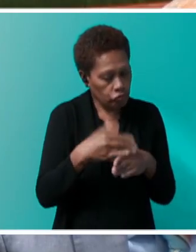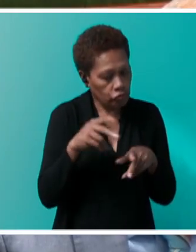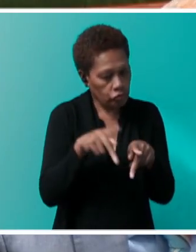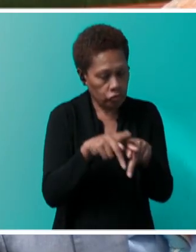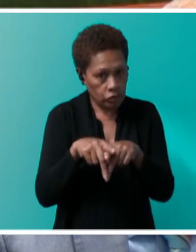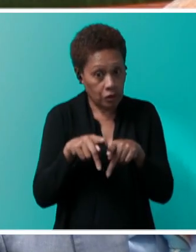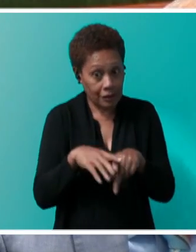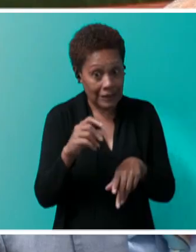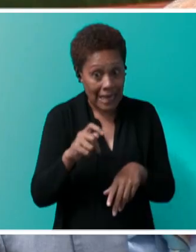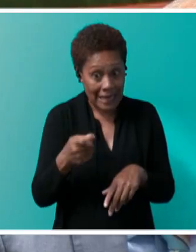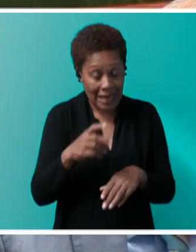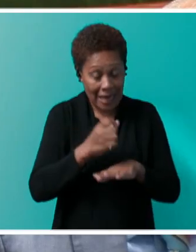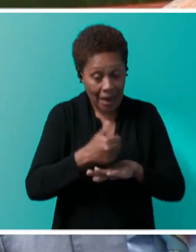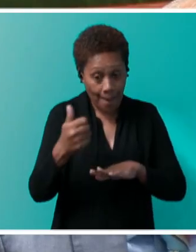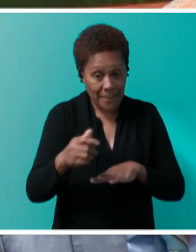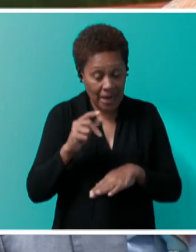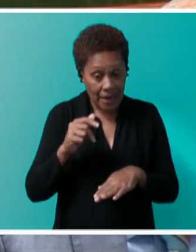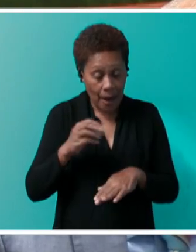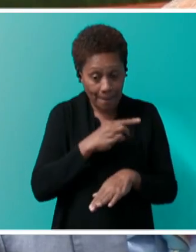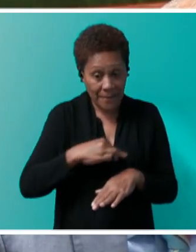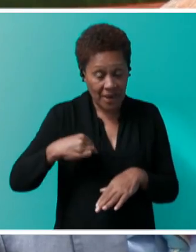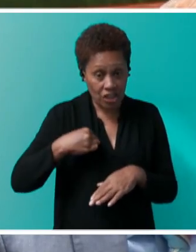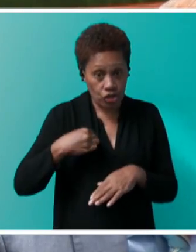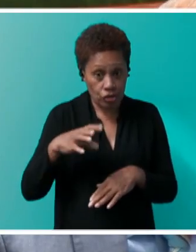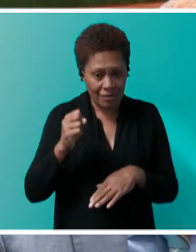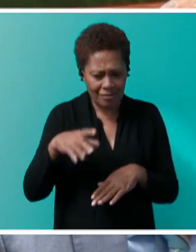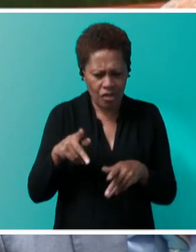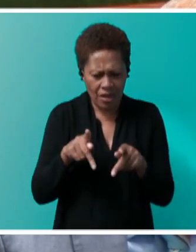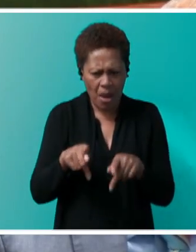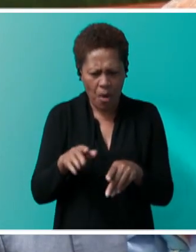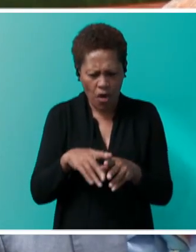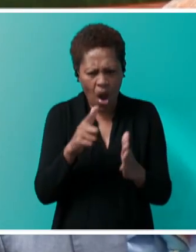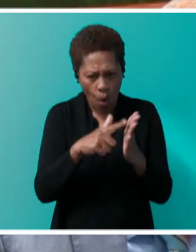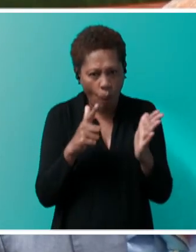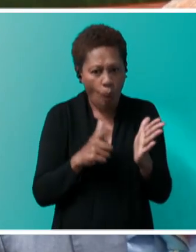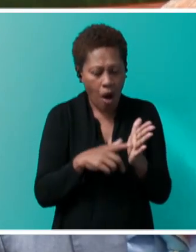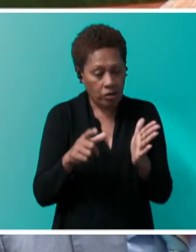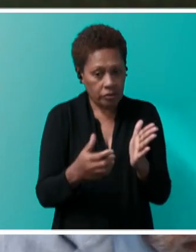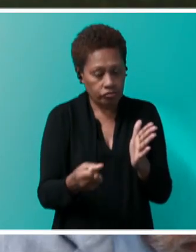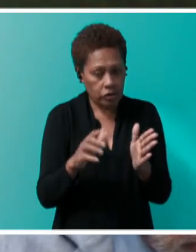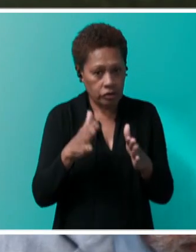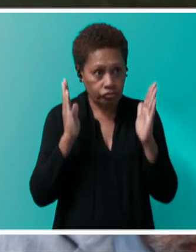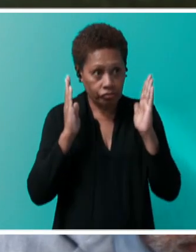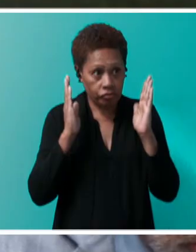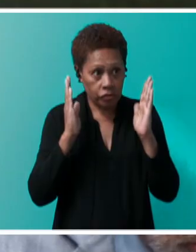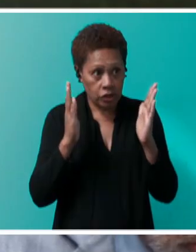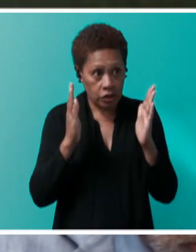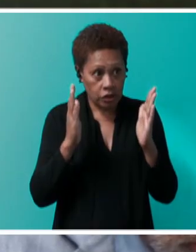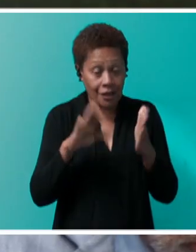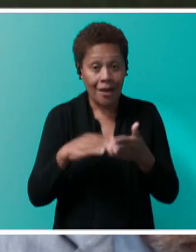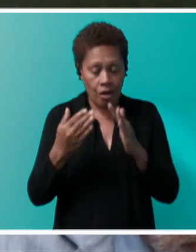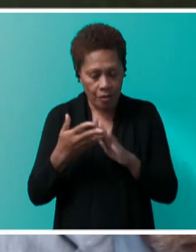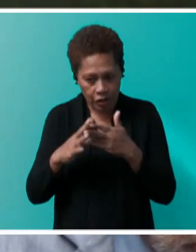including key government ministries, statutory bodies, law enforcement agencies, faith leaders, CSOs, community